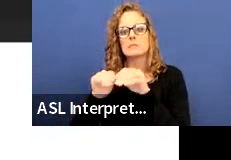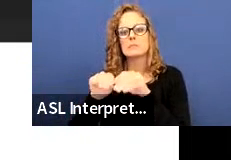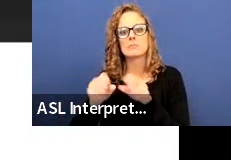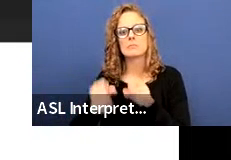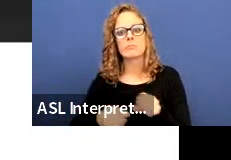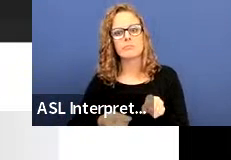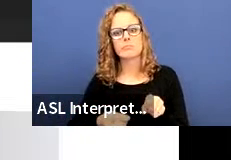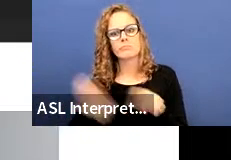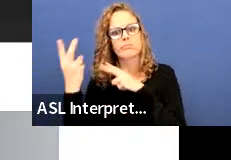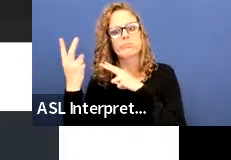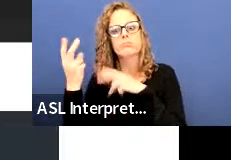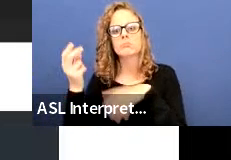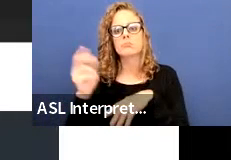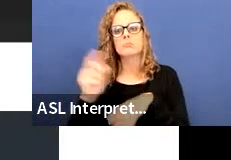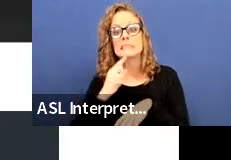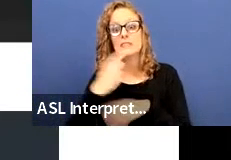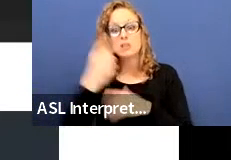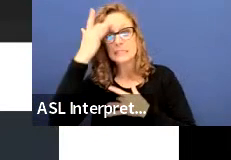slide.